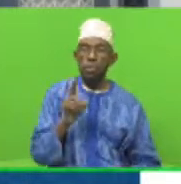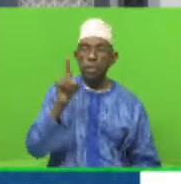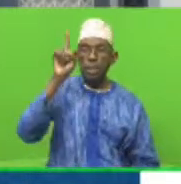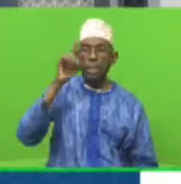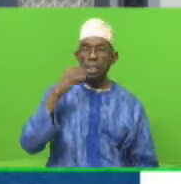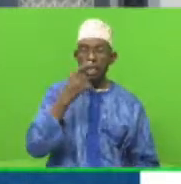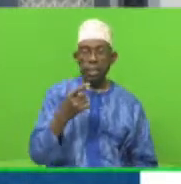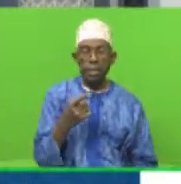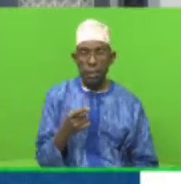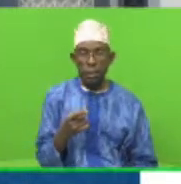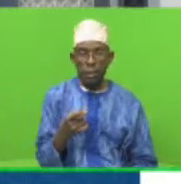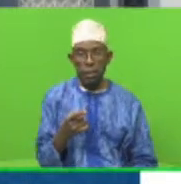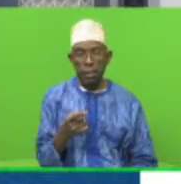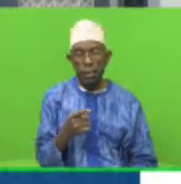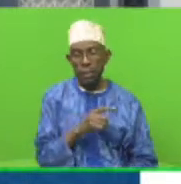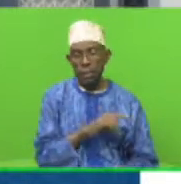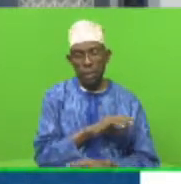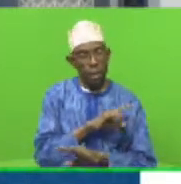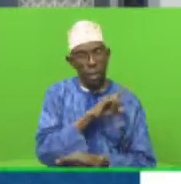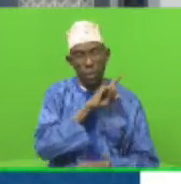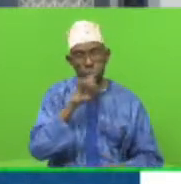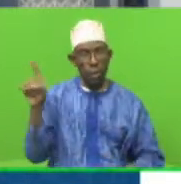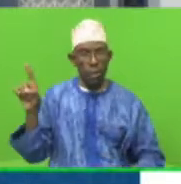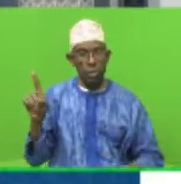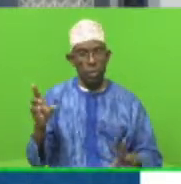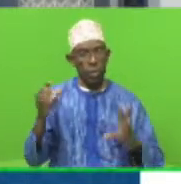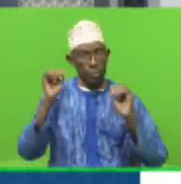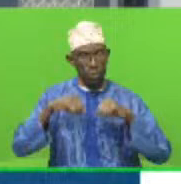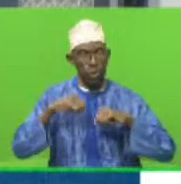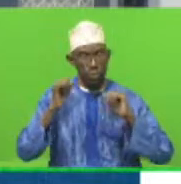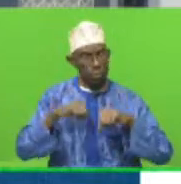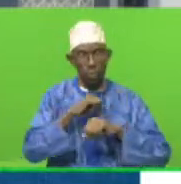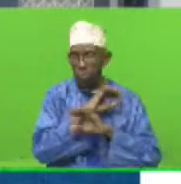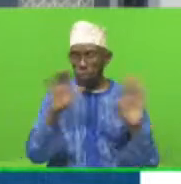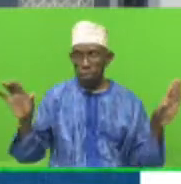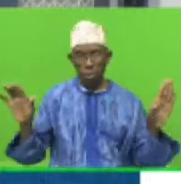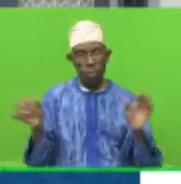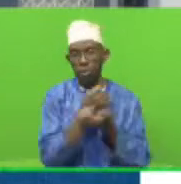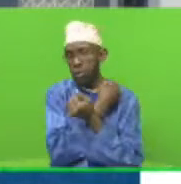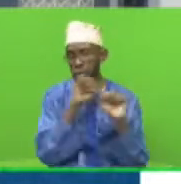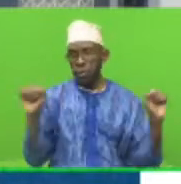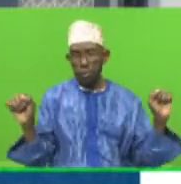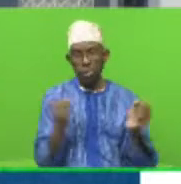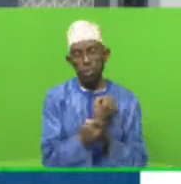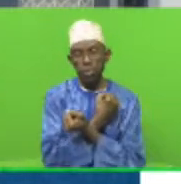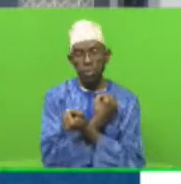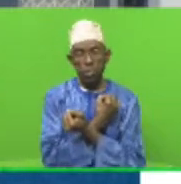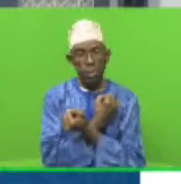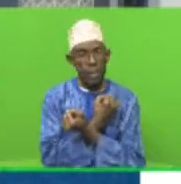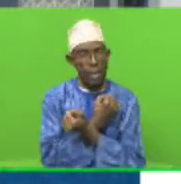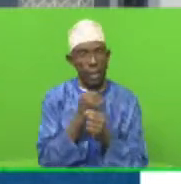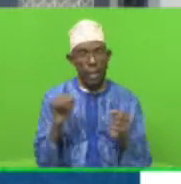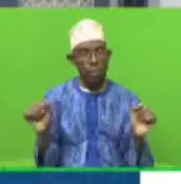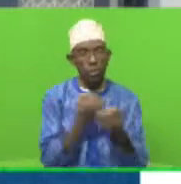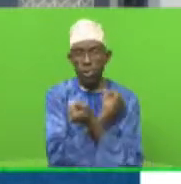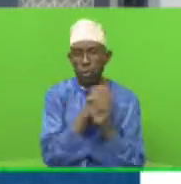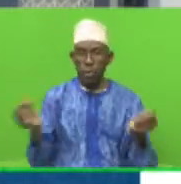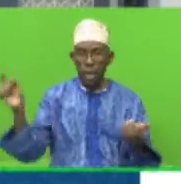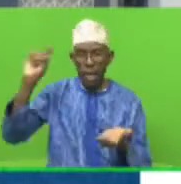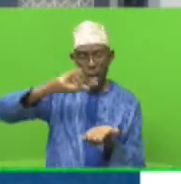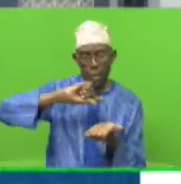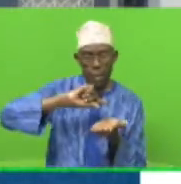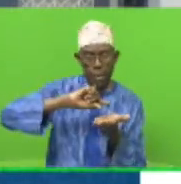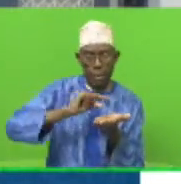when he tells him, "Lasta'ta." For those who understand Arabic, we say ziyada. When you